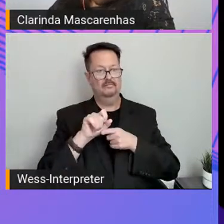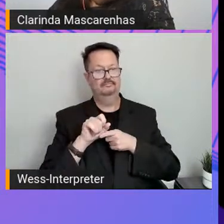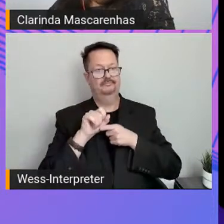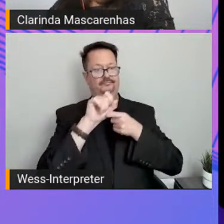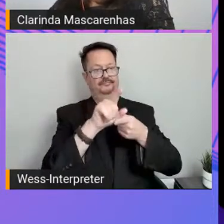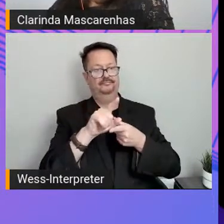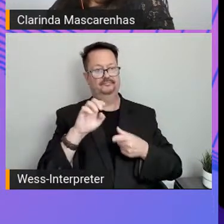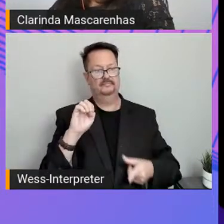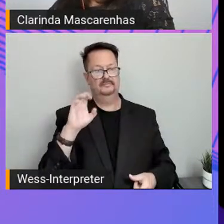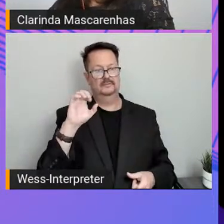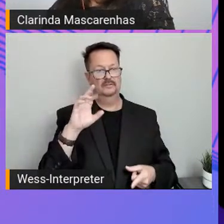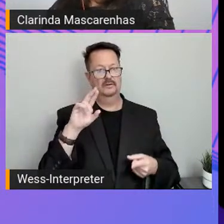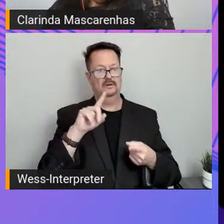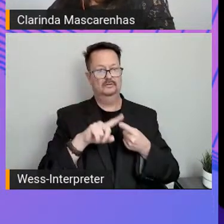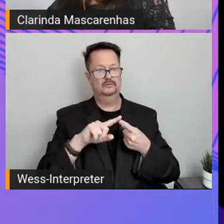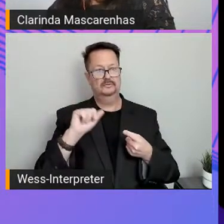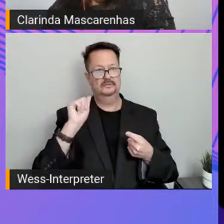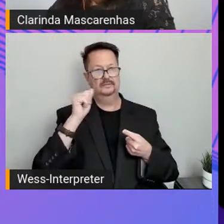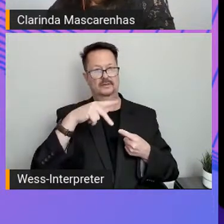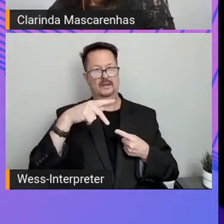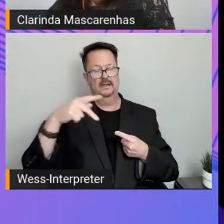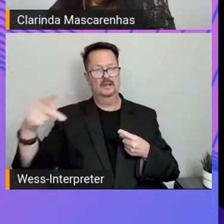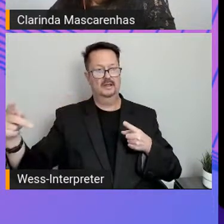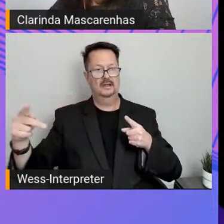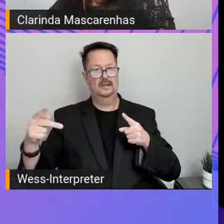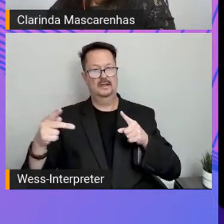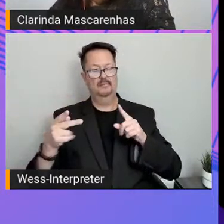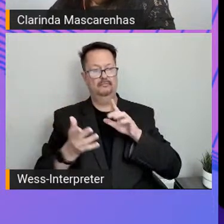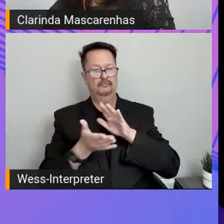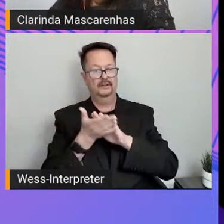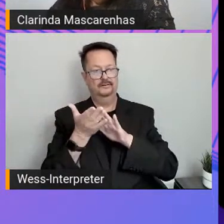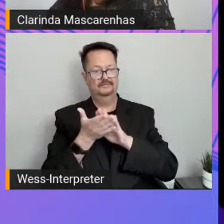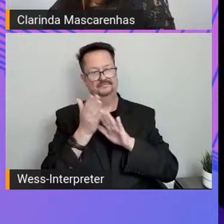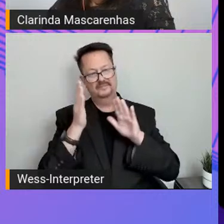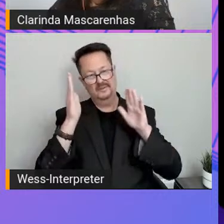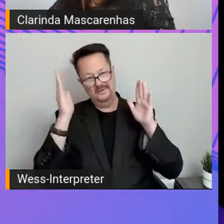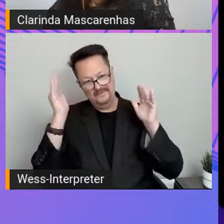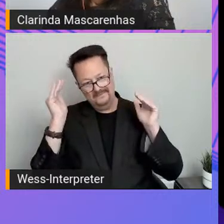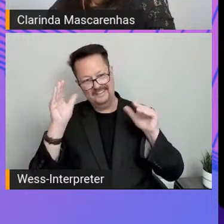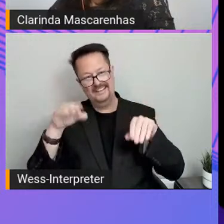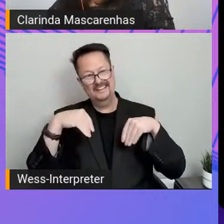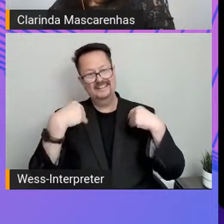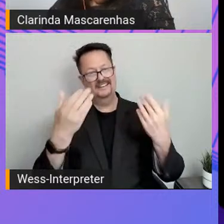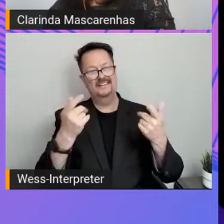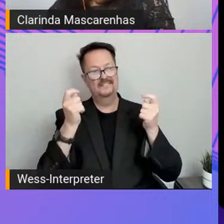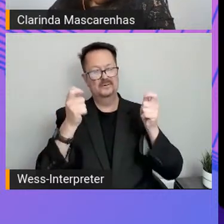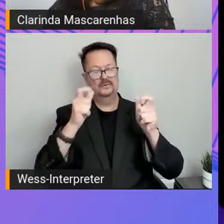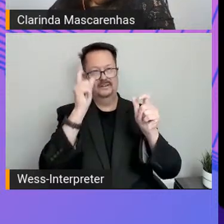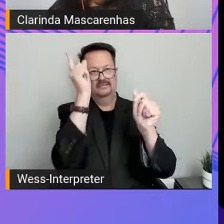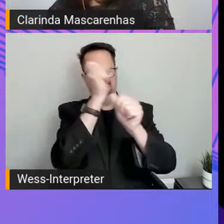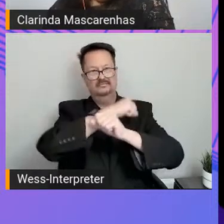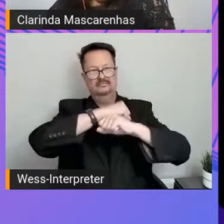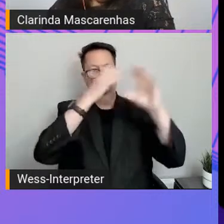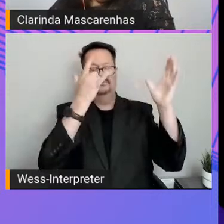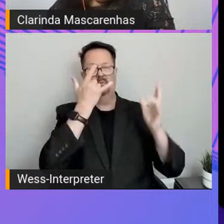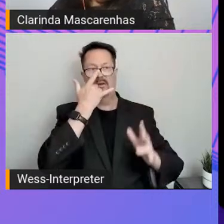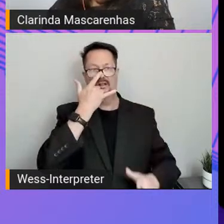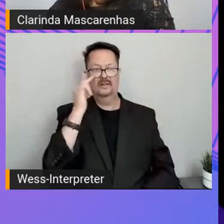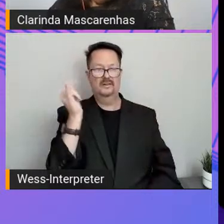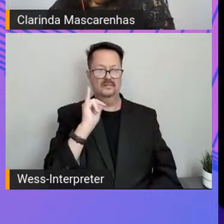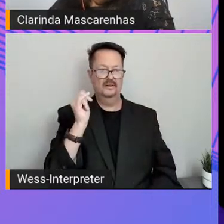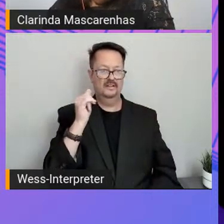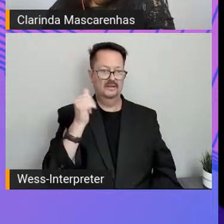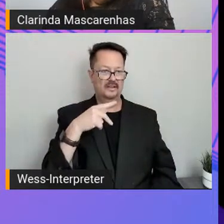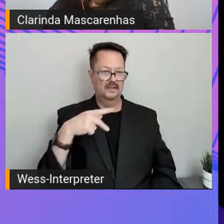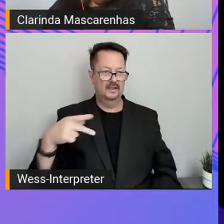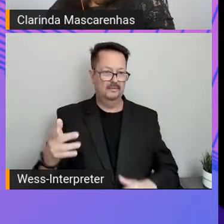ECR to AppRunner. So hopefully this gave you guys a quick overview on what AppRunner is, what we have